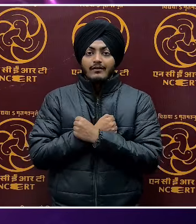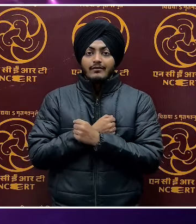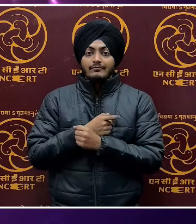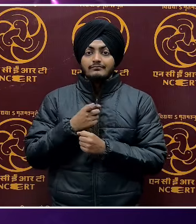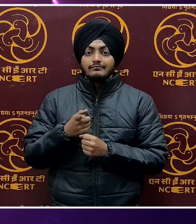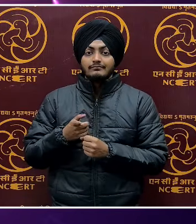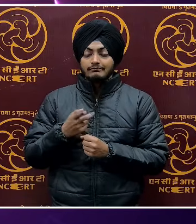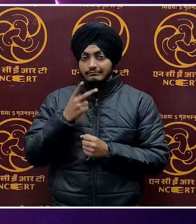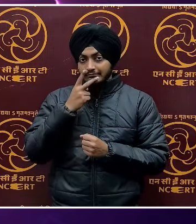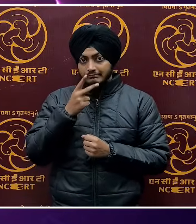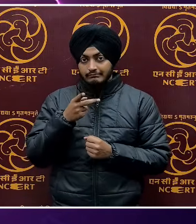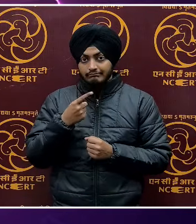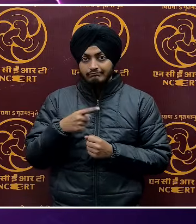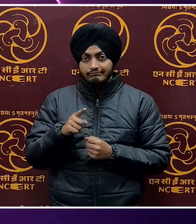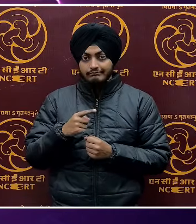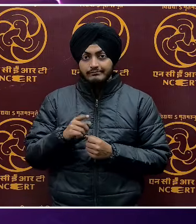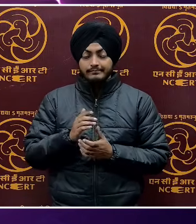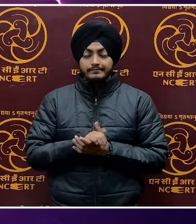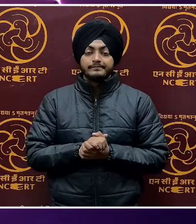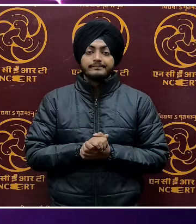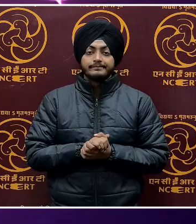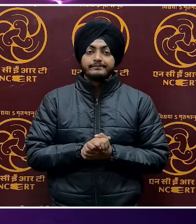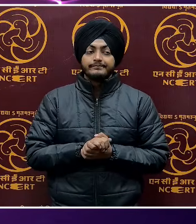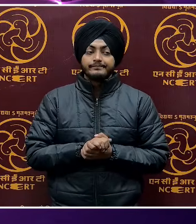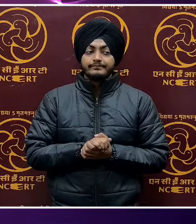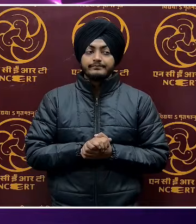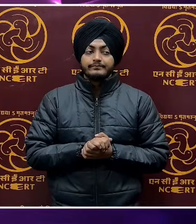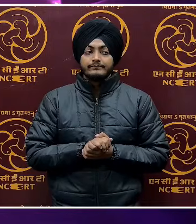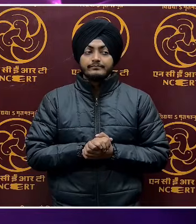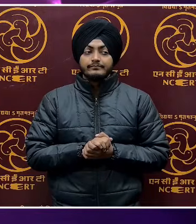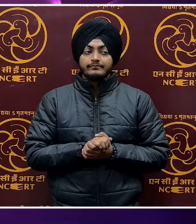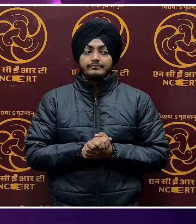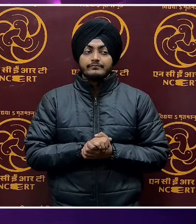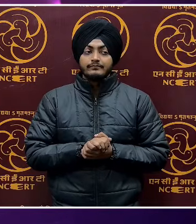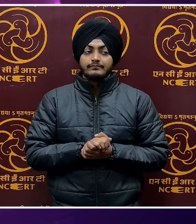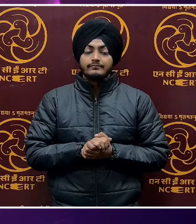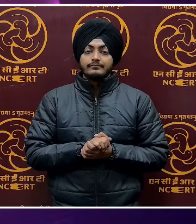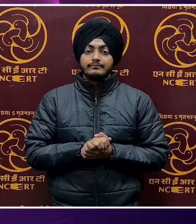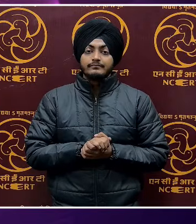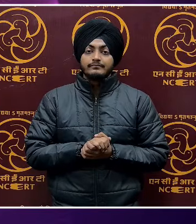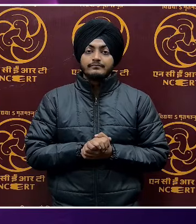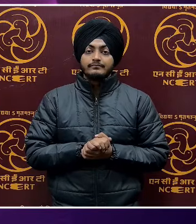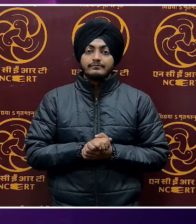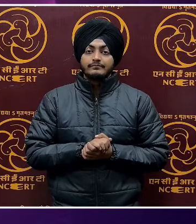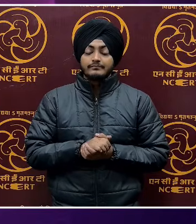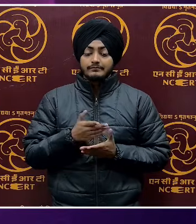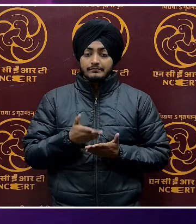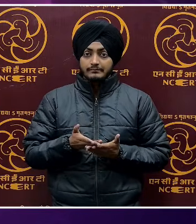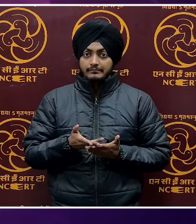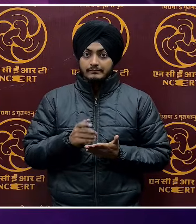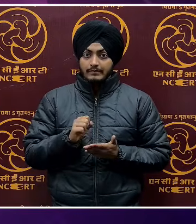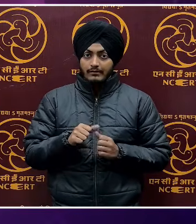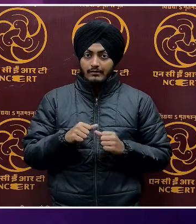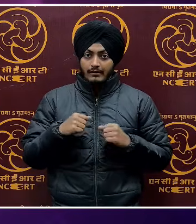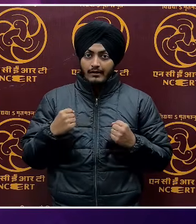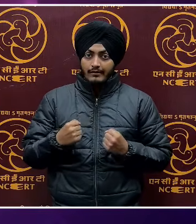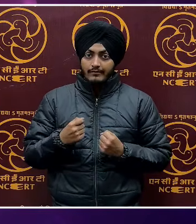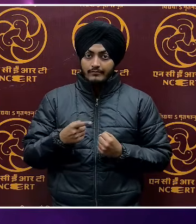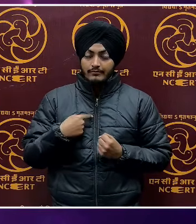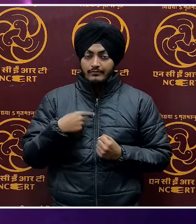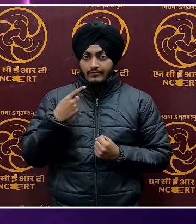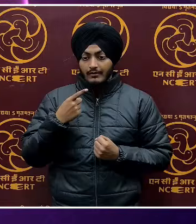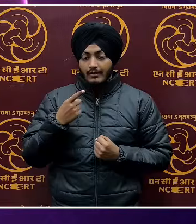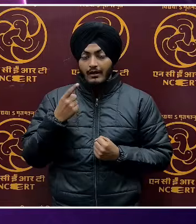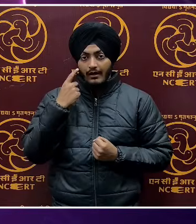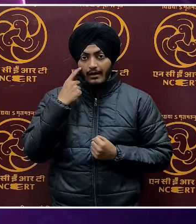you are correct. This will go towards words of love. So this was your activity from the